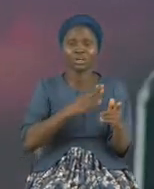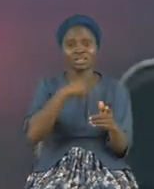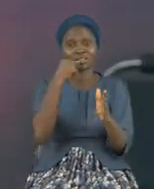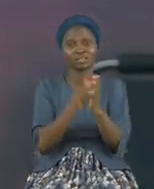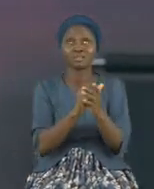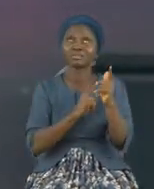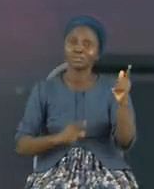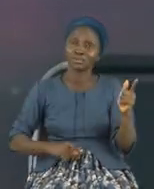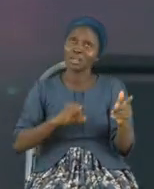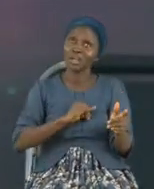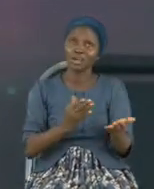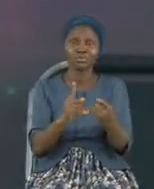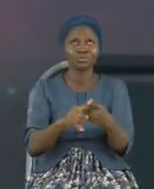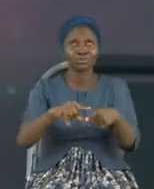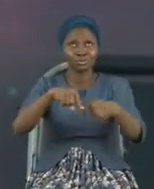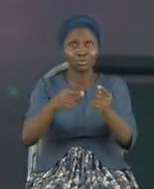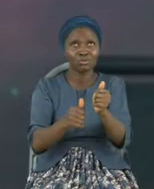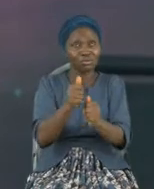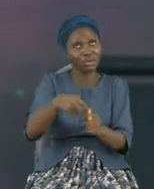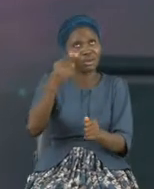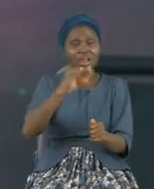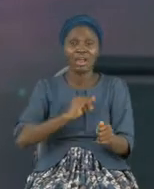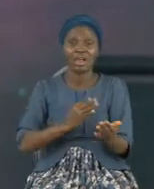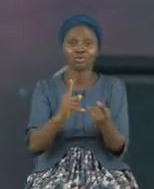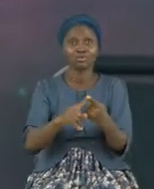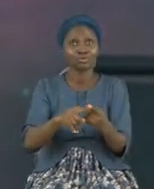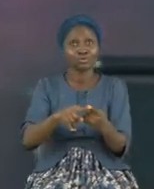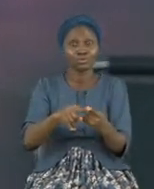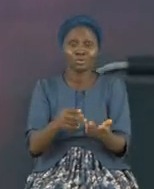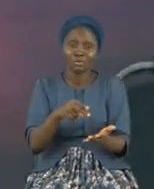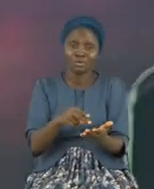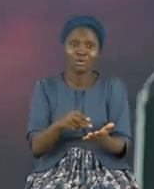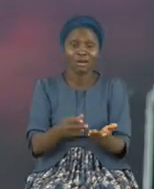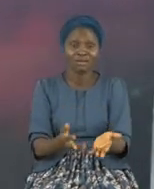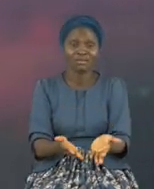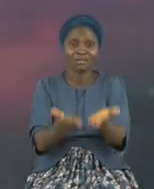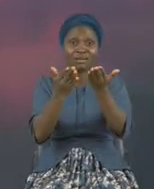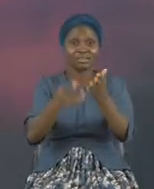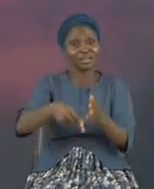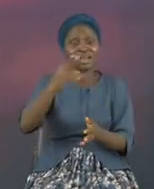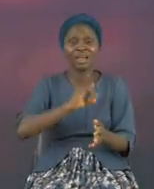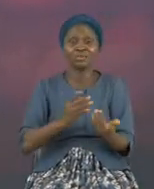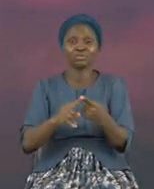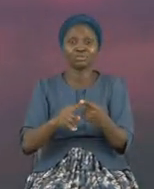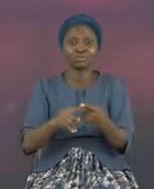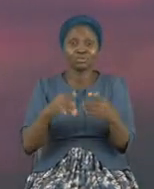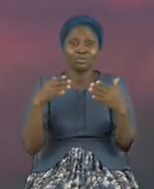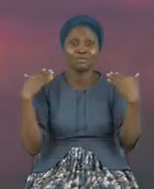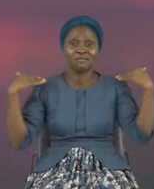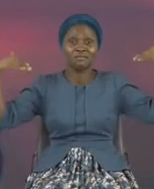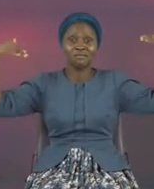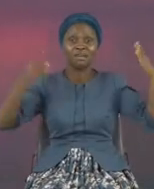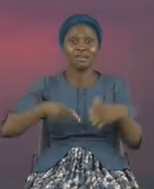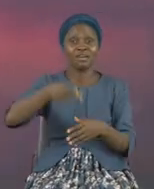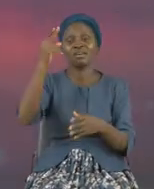go higher. I want to rise higher. I want to soar higher. They that